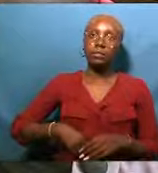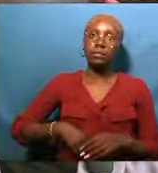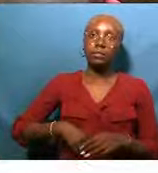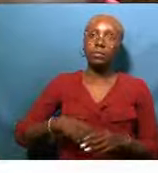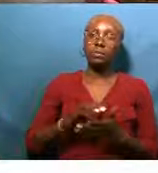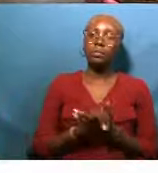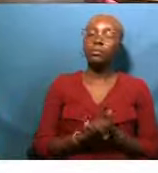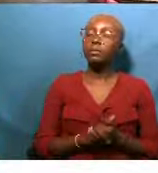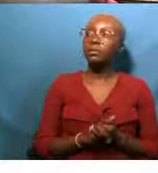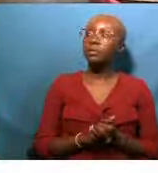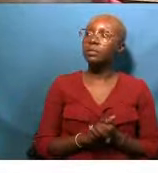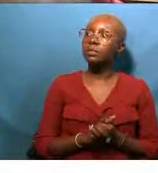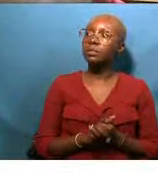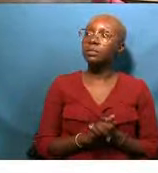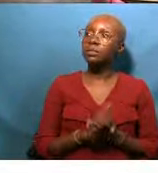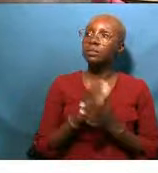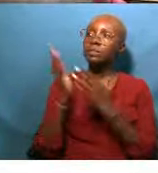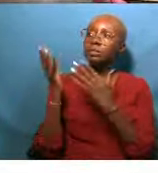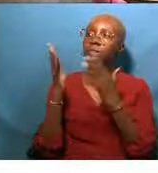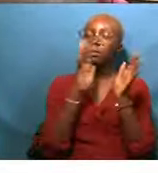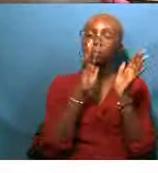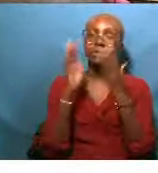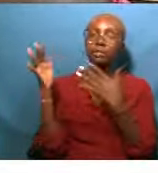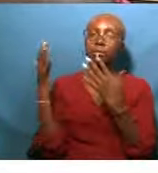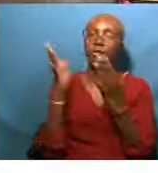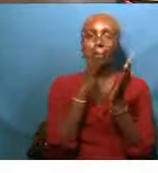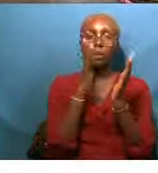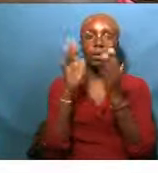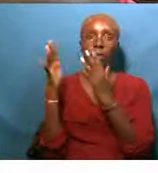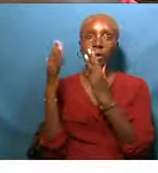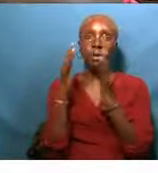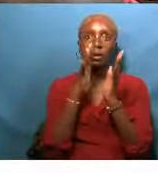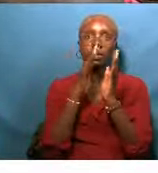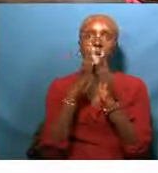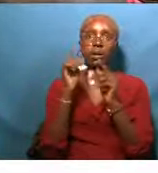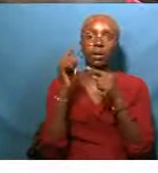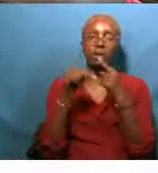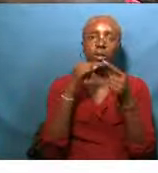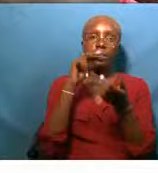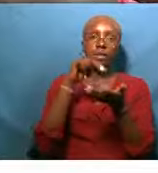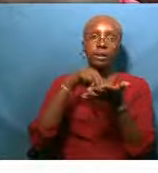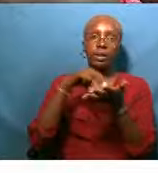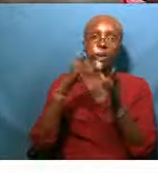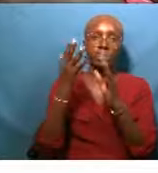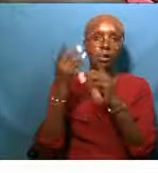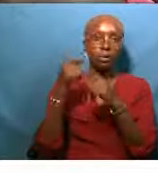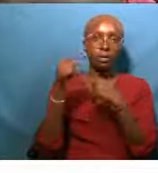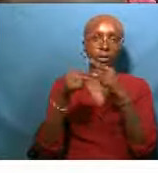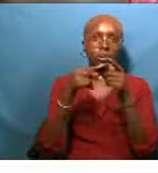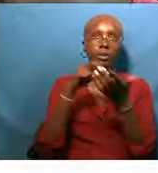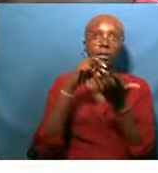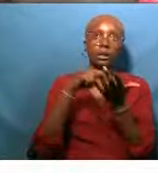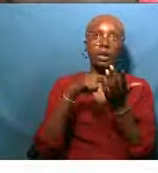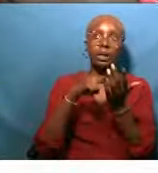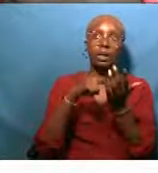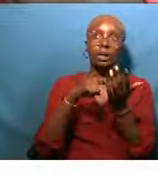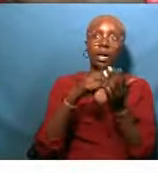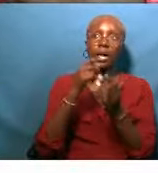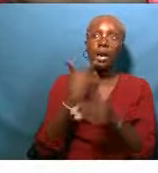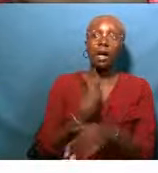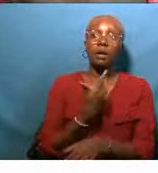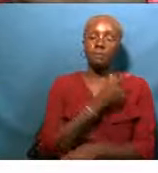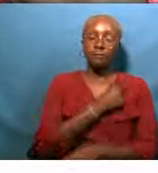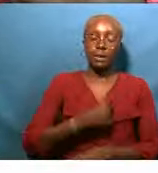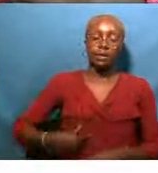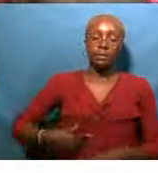you, thank you. Keep standing, keep standing, keep standing. The sidesmen, please give them